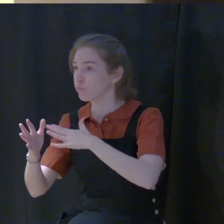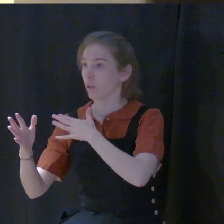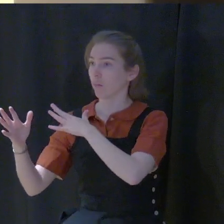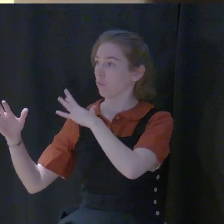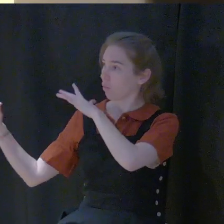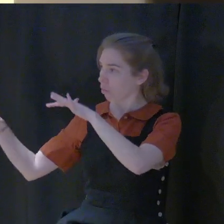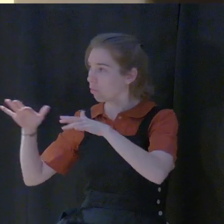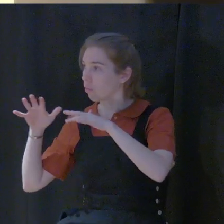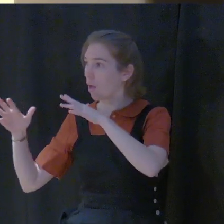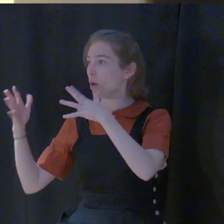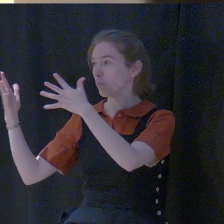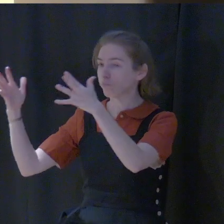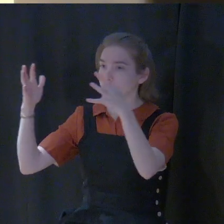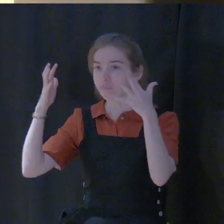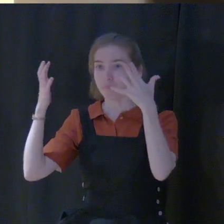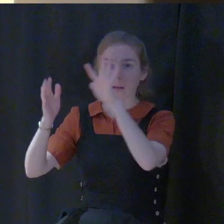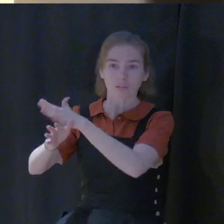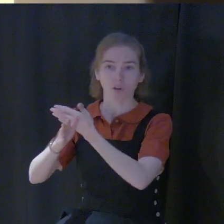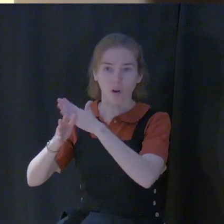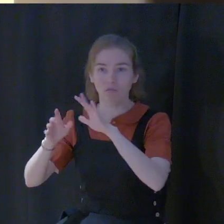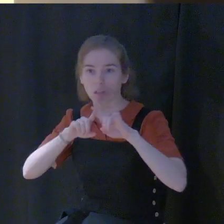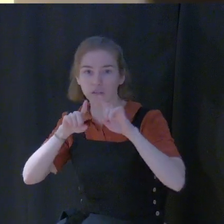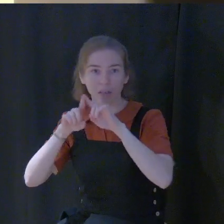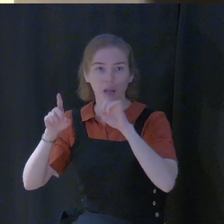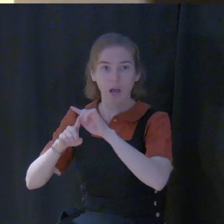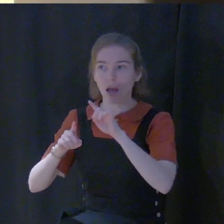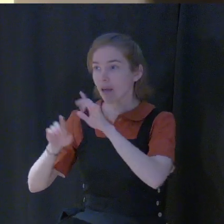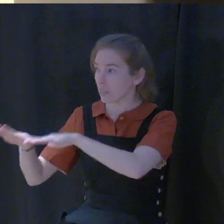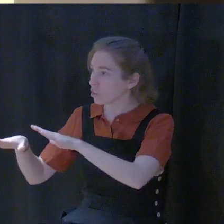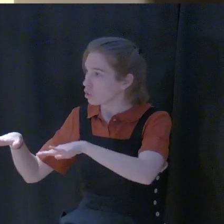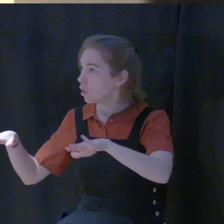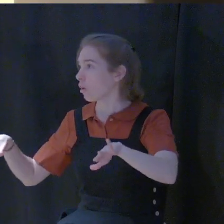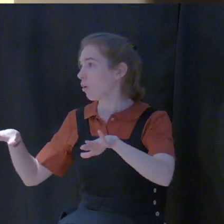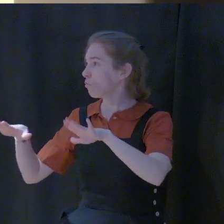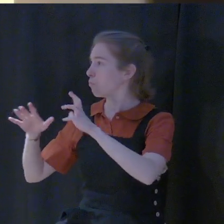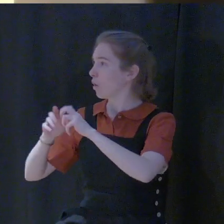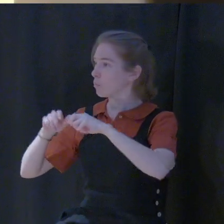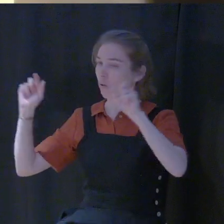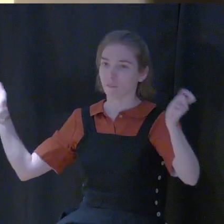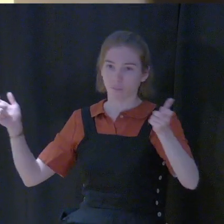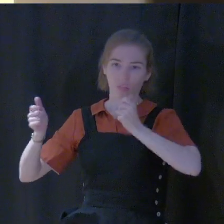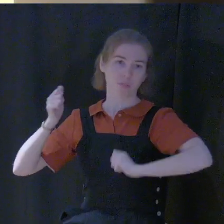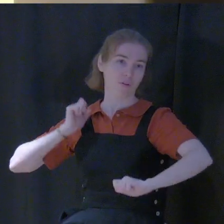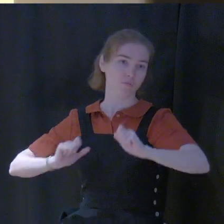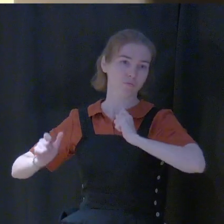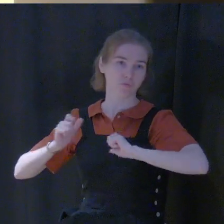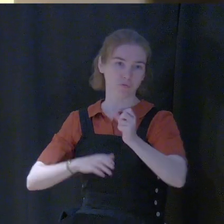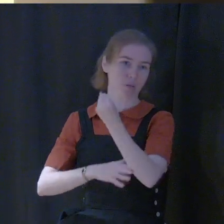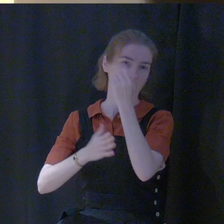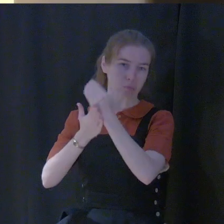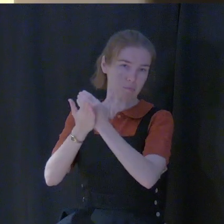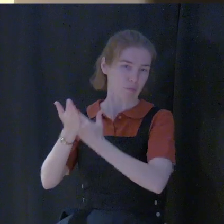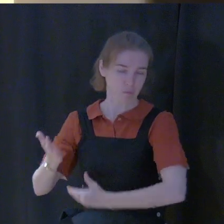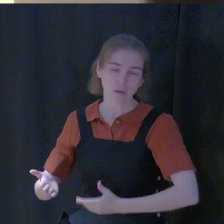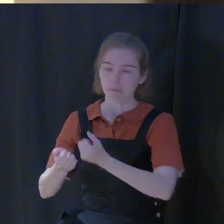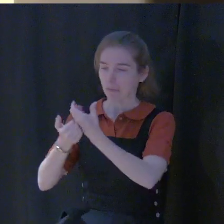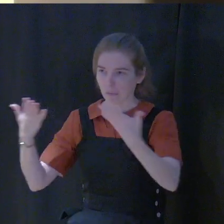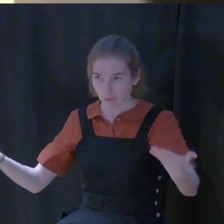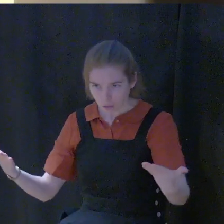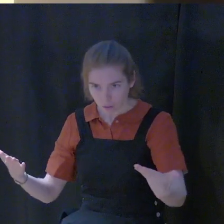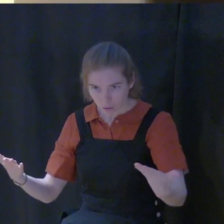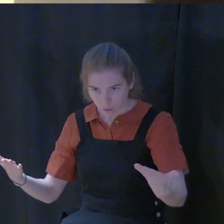know, and praise songs and all that kind of stuff, and that with the children's divisions we have big theatrical Sabbath school lessons and all this